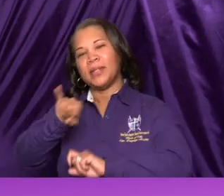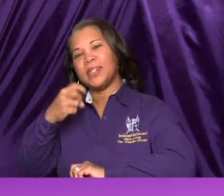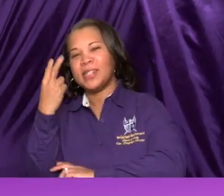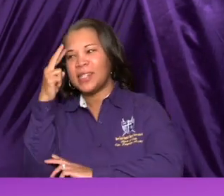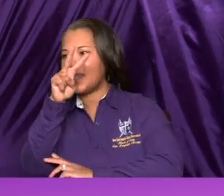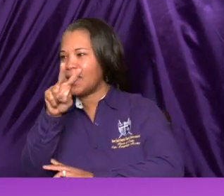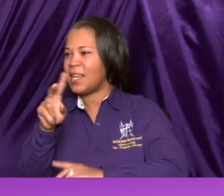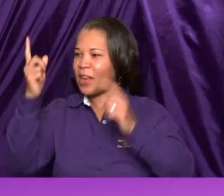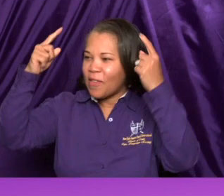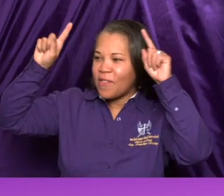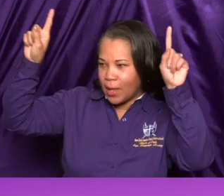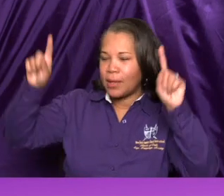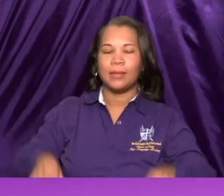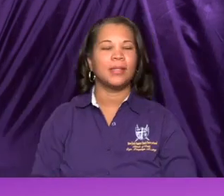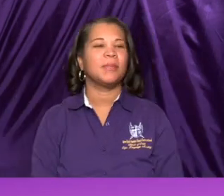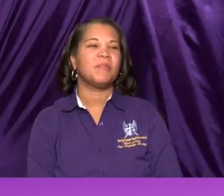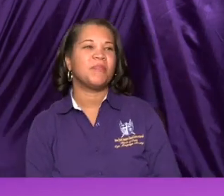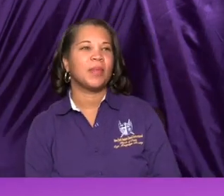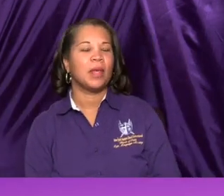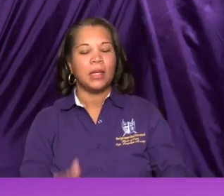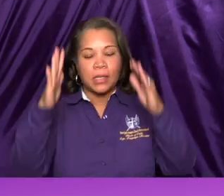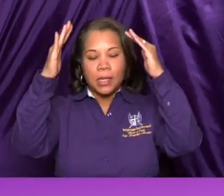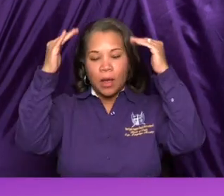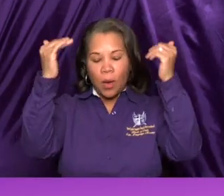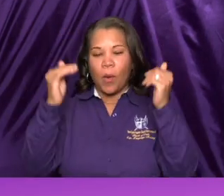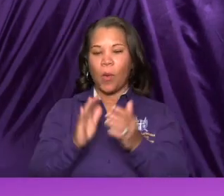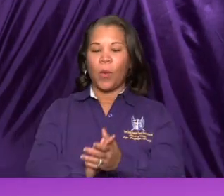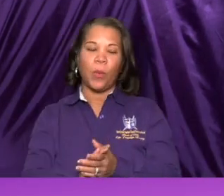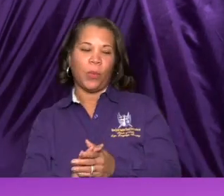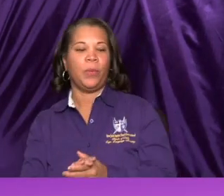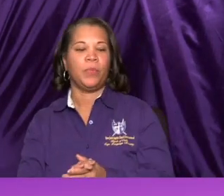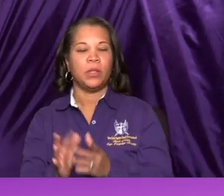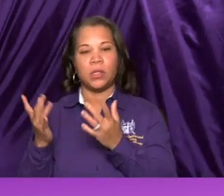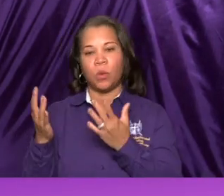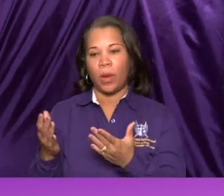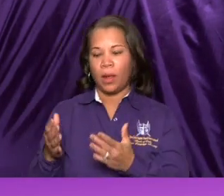The Bible says that hope deferred make a heart sick.